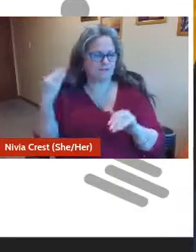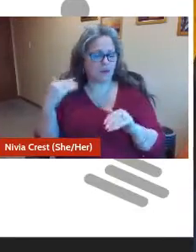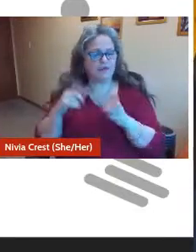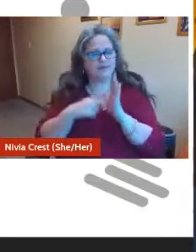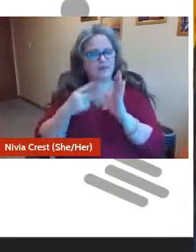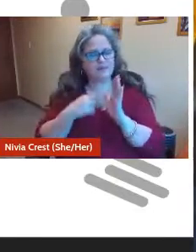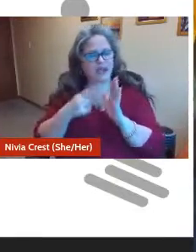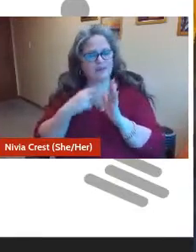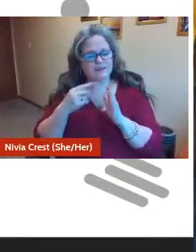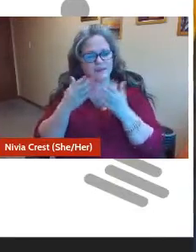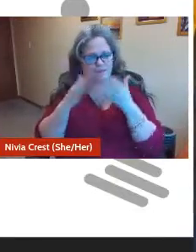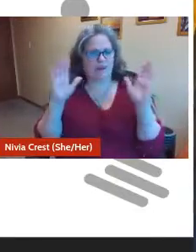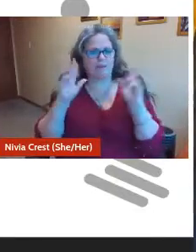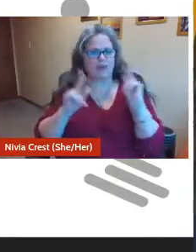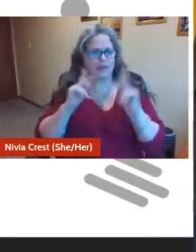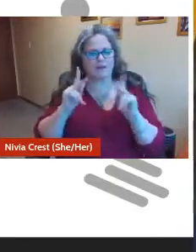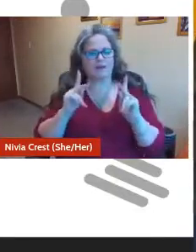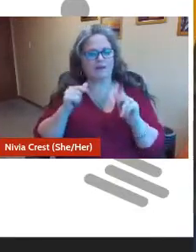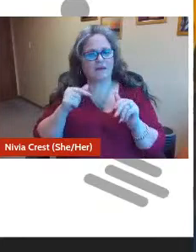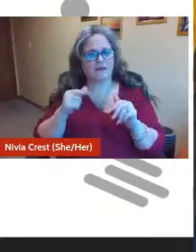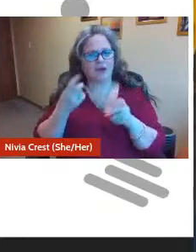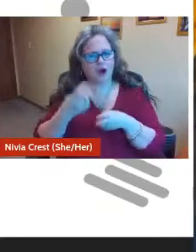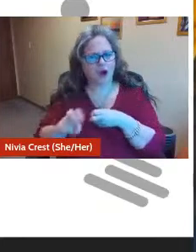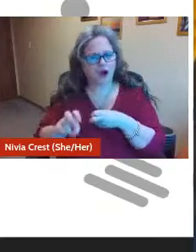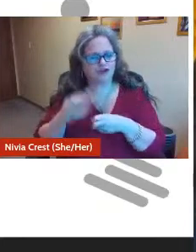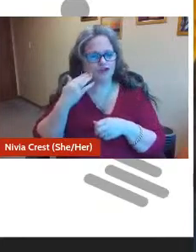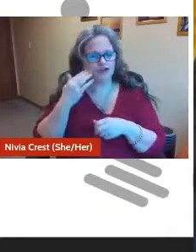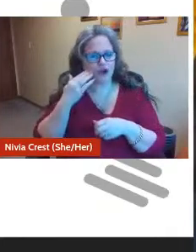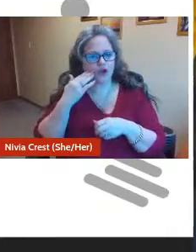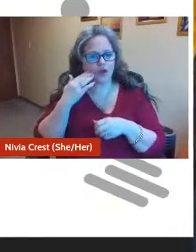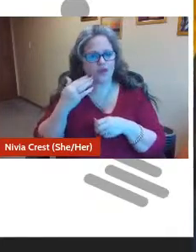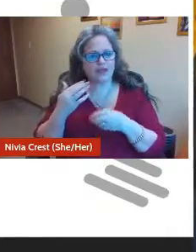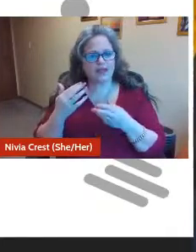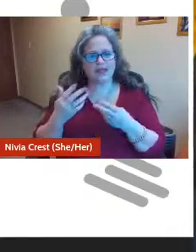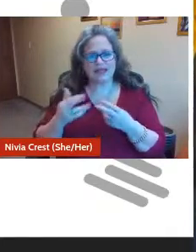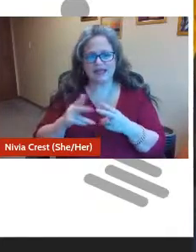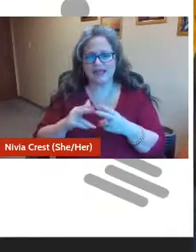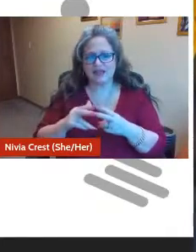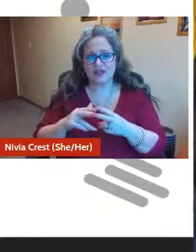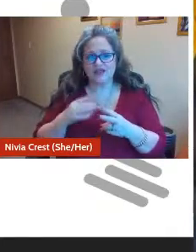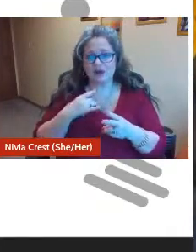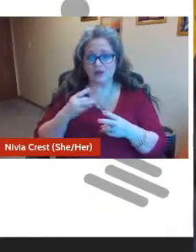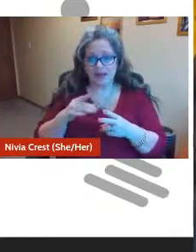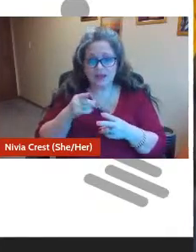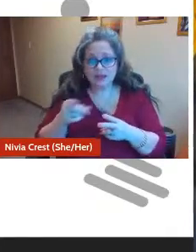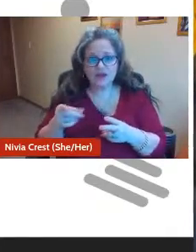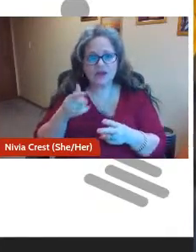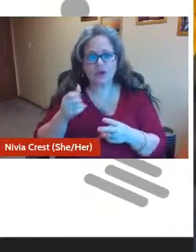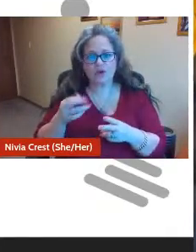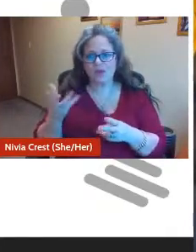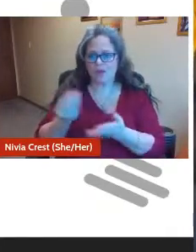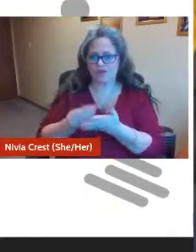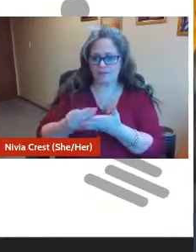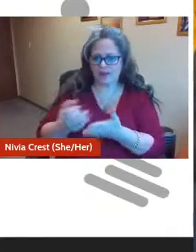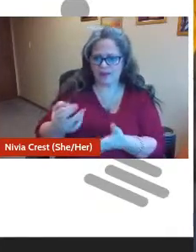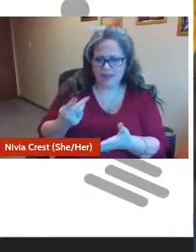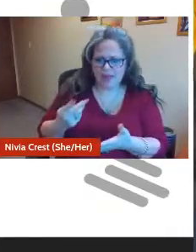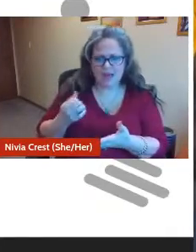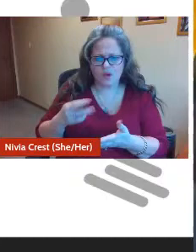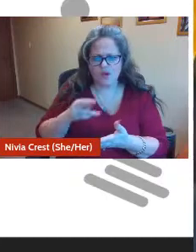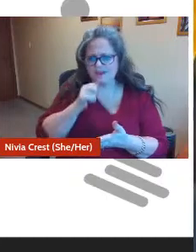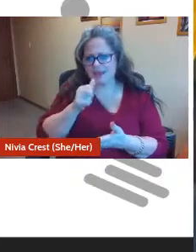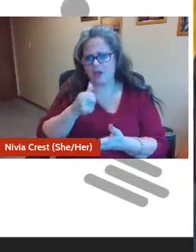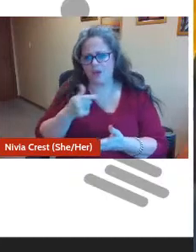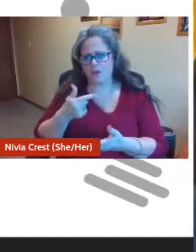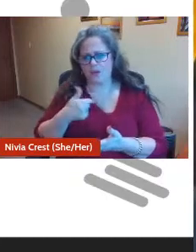very harsh. You know, either they don't wait till you done made it, then they don't like it, or either, you know, I want my money back, or this is not what